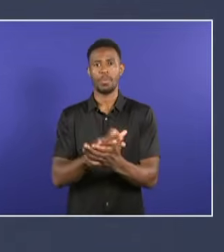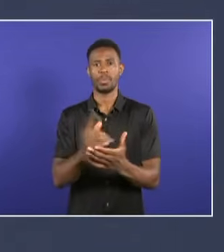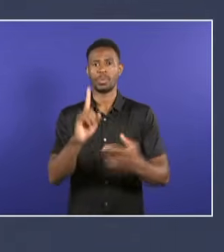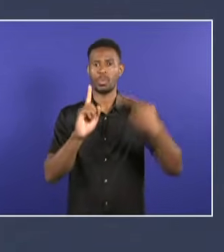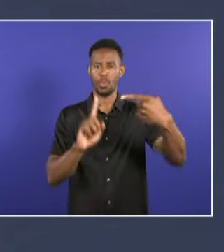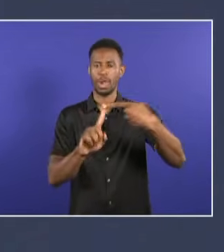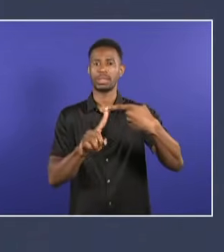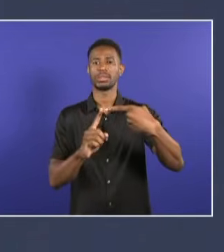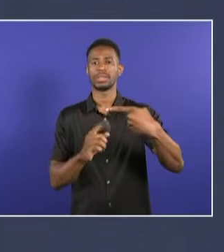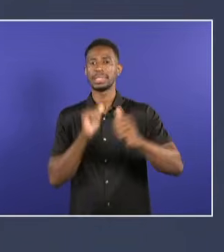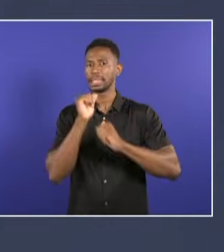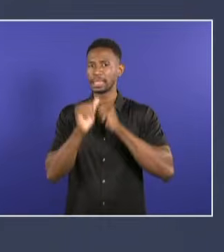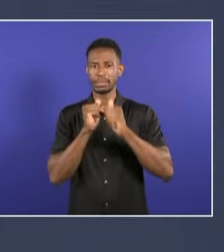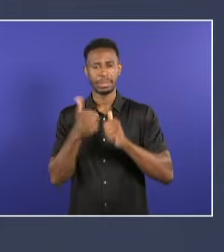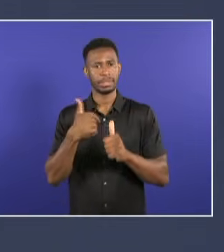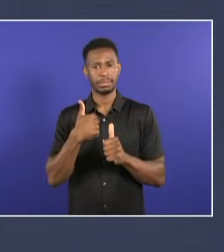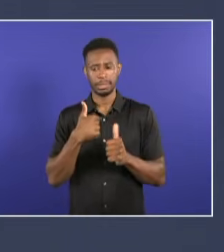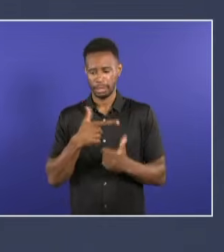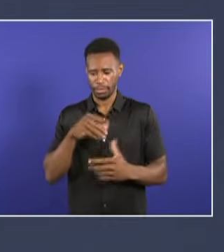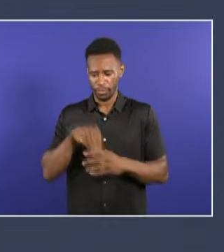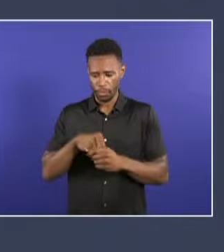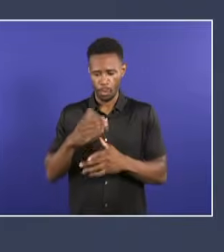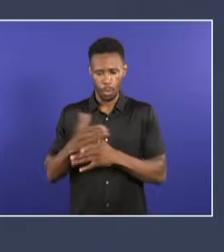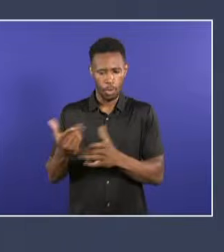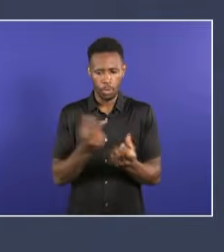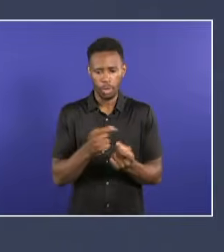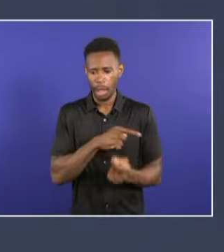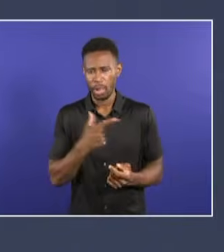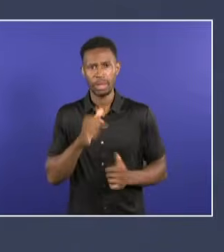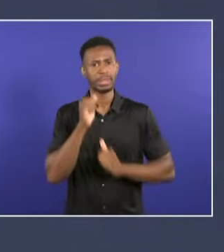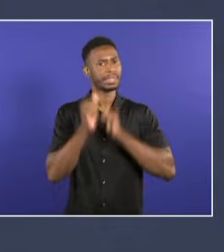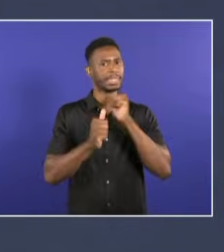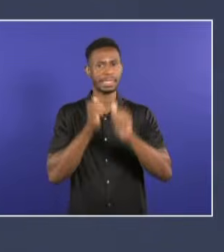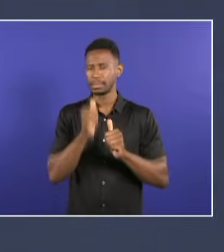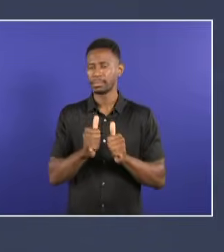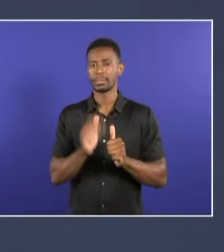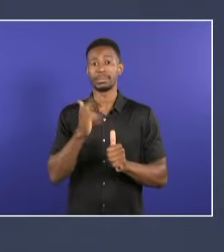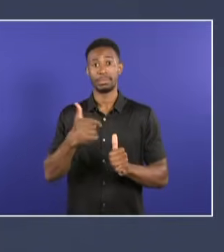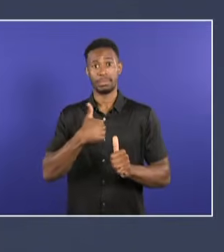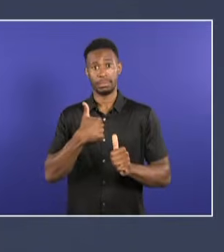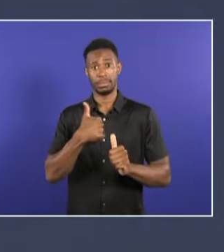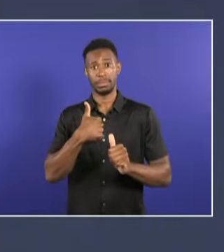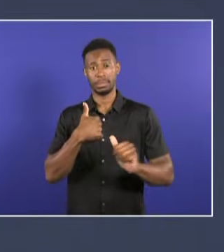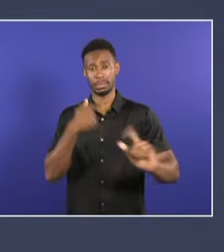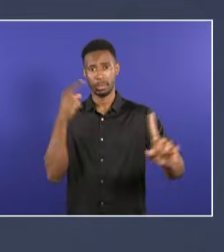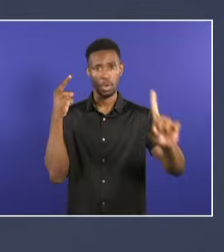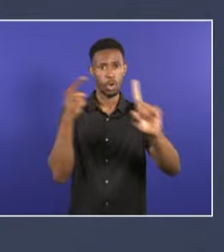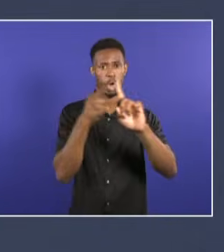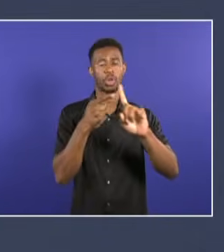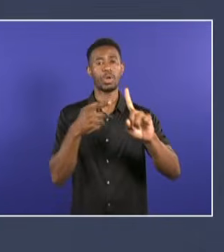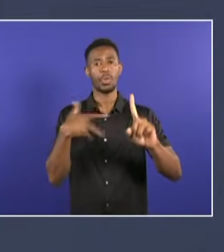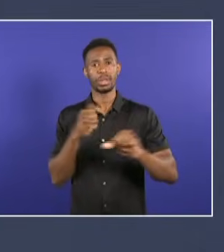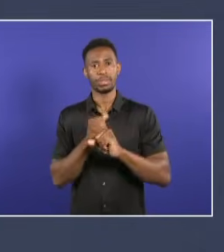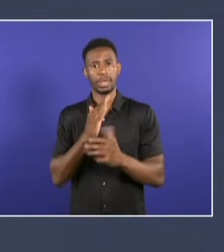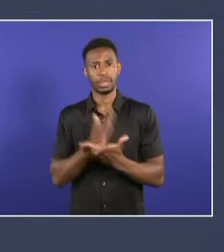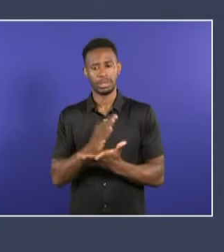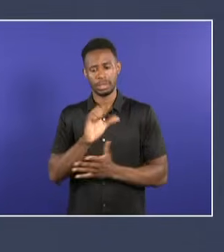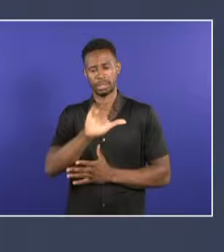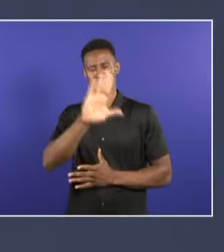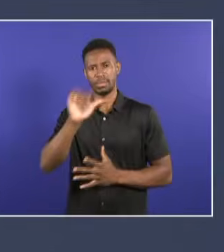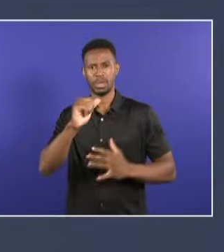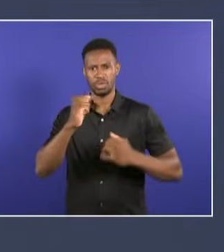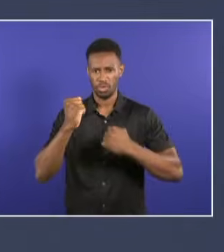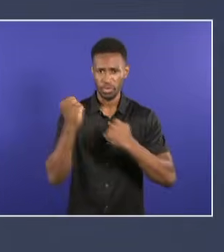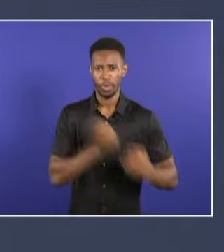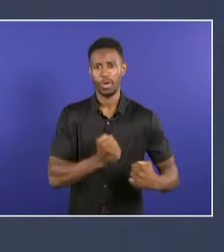have the privilege of serving in this job, I will be dedicated to the mission of building a stronger South Africa